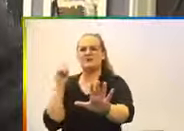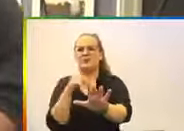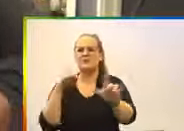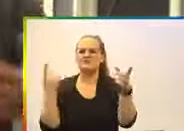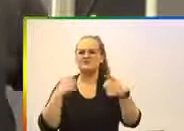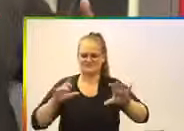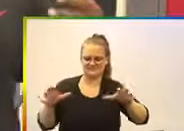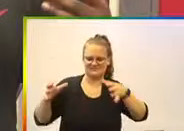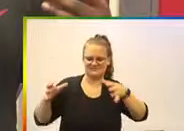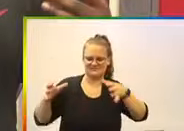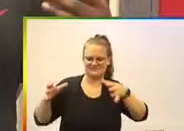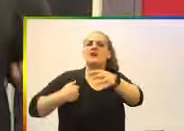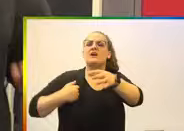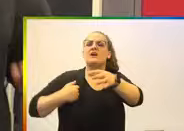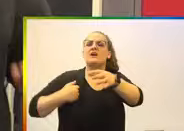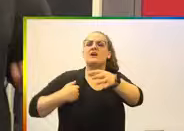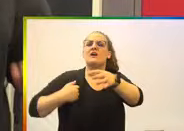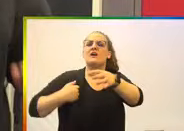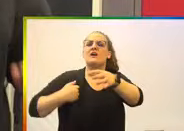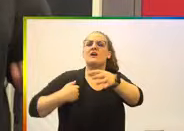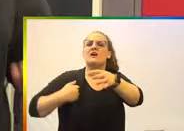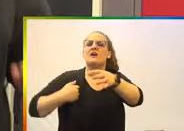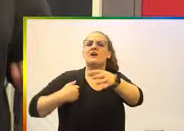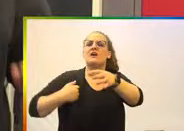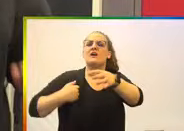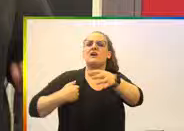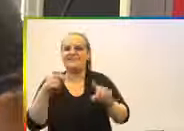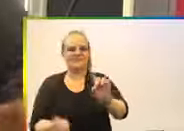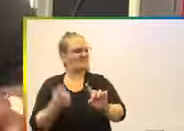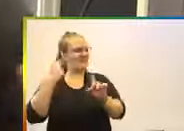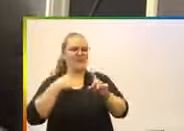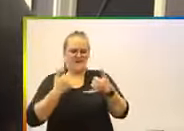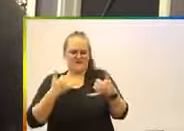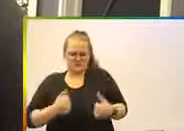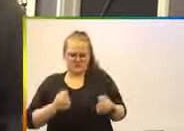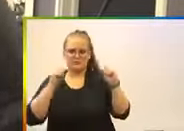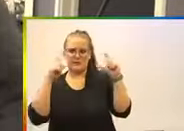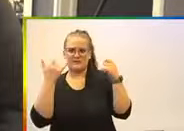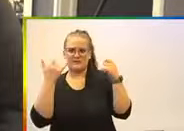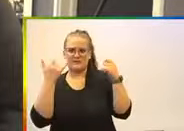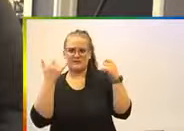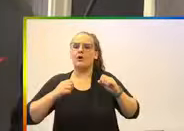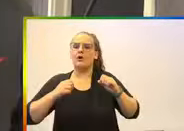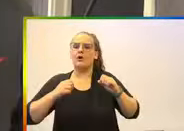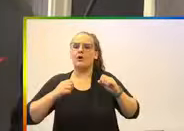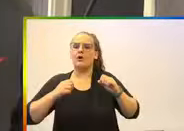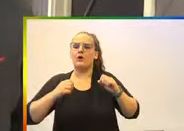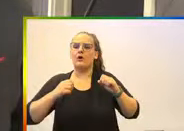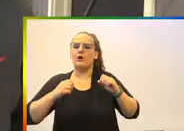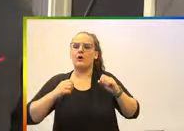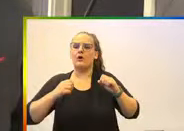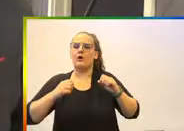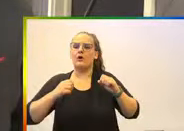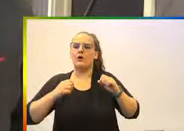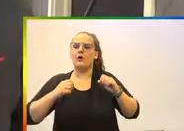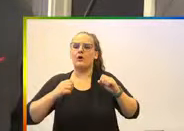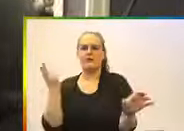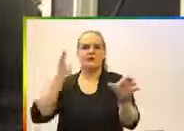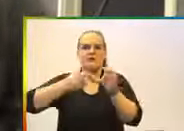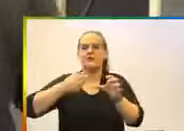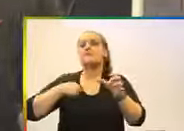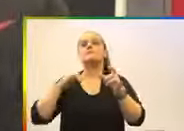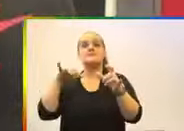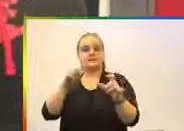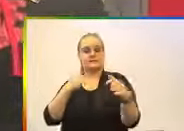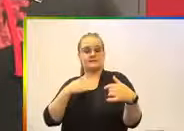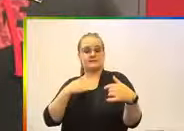hurt you, but we need it. Simple shit comes with life, I'm surprised I'm still breathing. Less on that though, yes I'm on that flow. Switch it up like you didn't think these kids